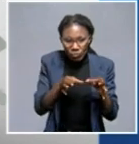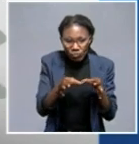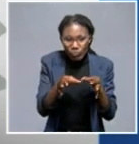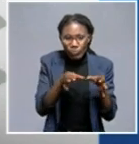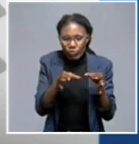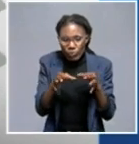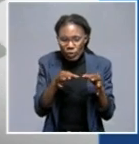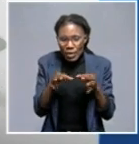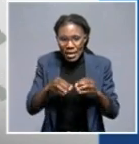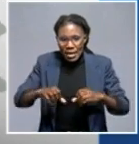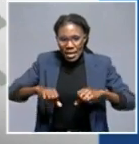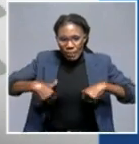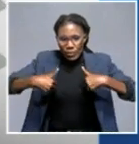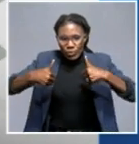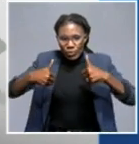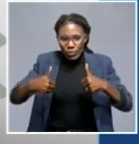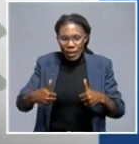medical sciences,